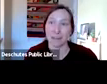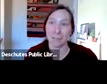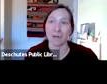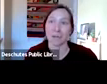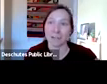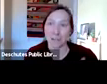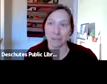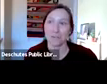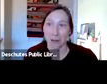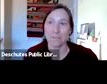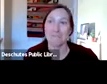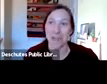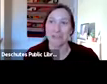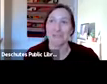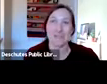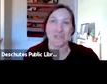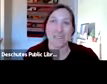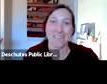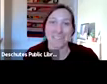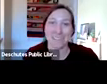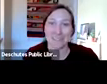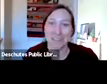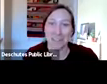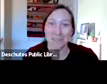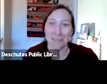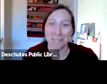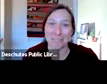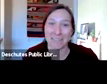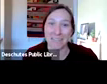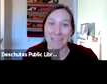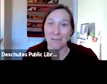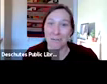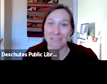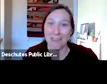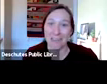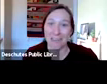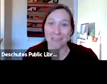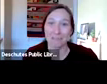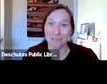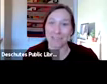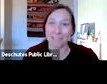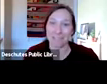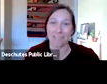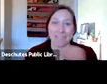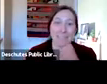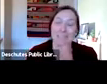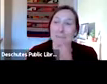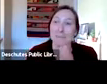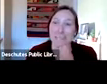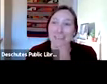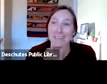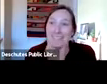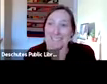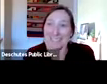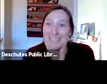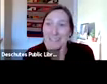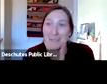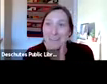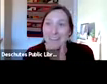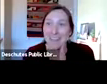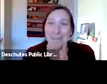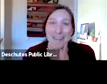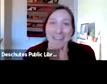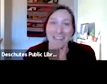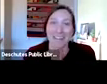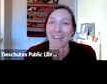Park Ranger from Joshua Tree in Southern California. We are thrilled to be there and to see the